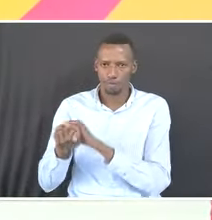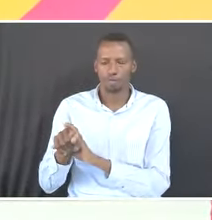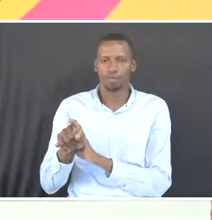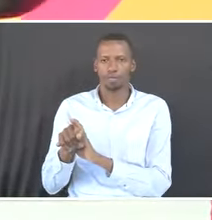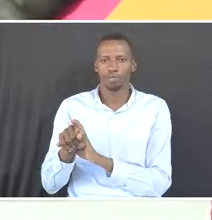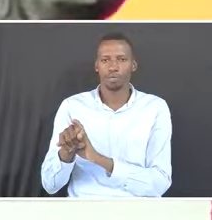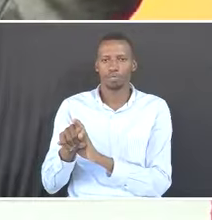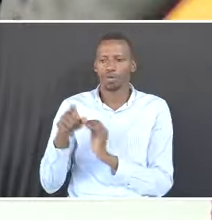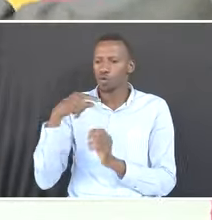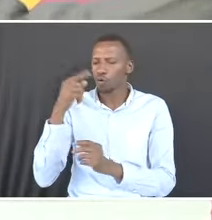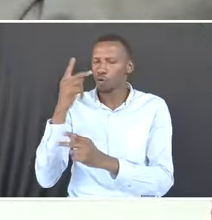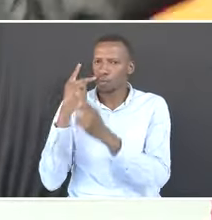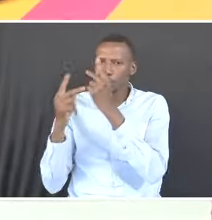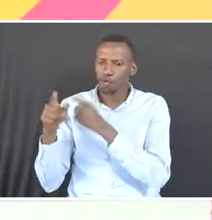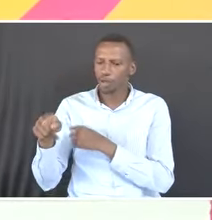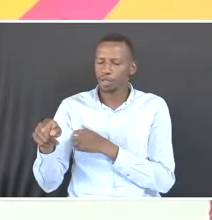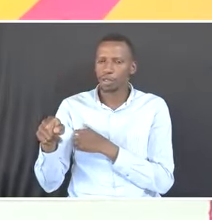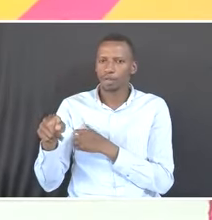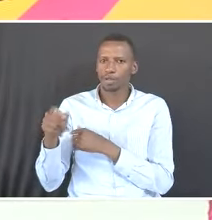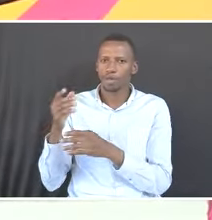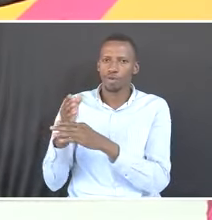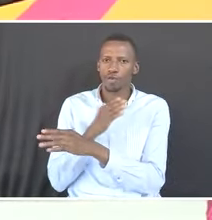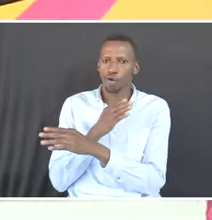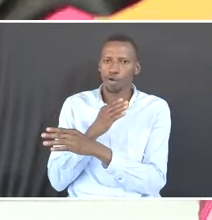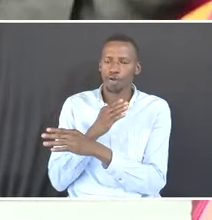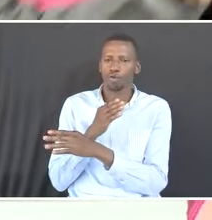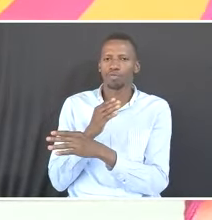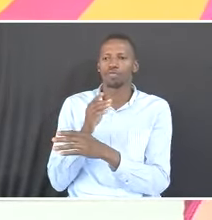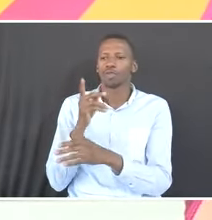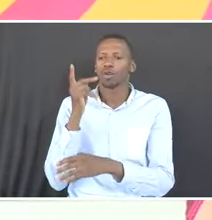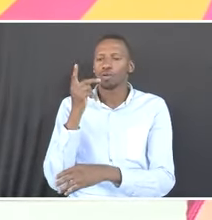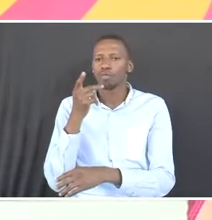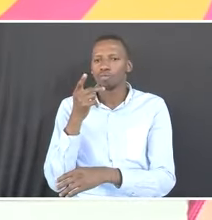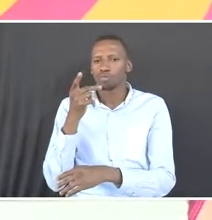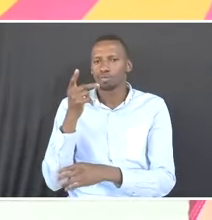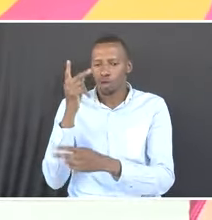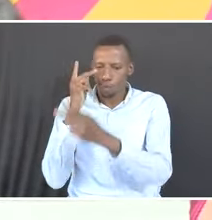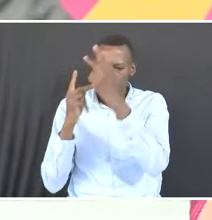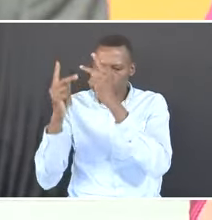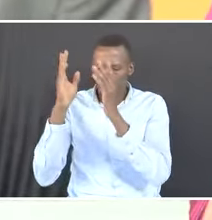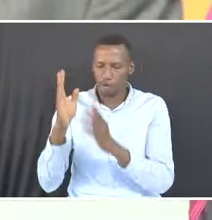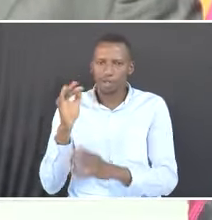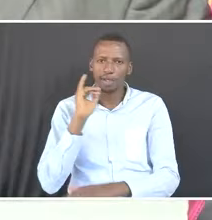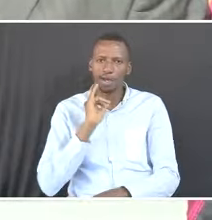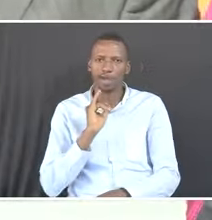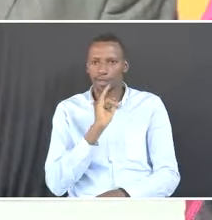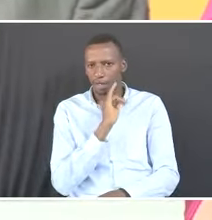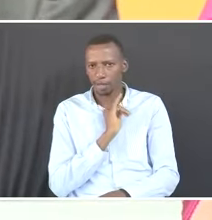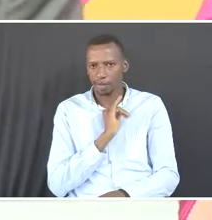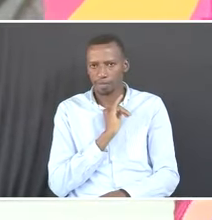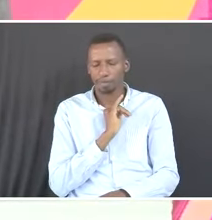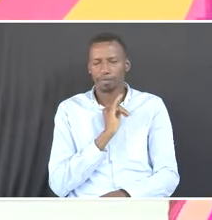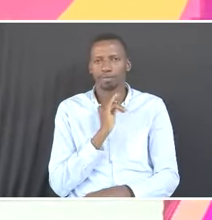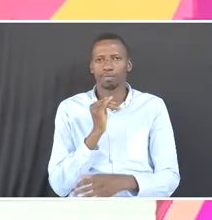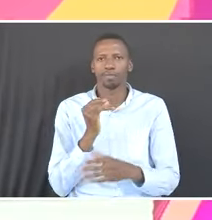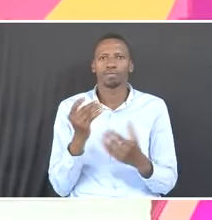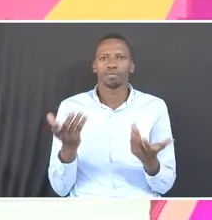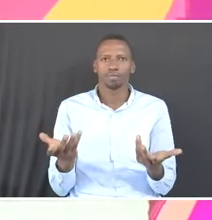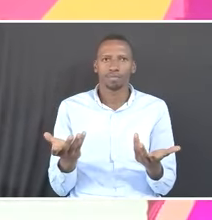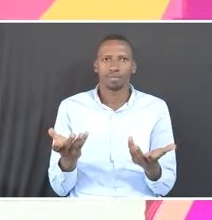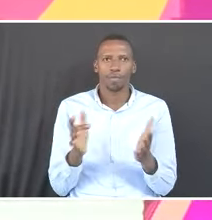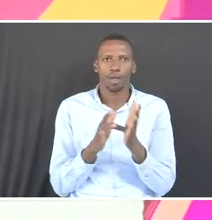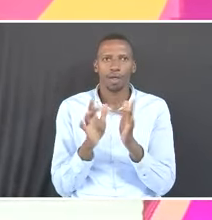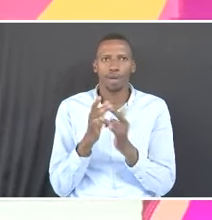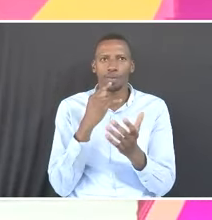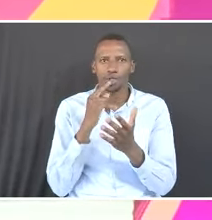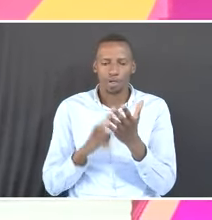these 500 years before the prophet Isaiah? Isaiah chapter 24, verses 19 and 20, the word of God says, the earth